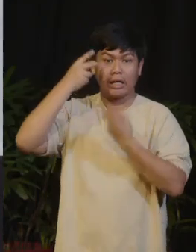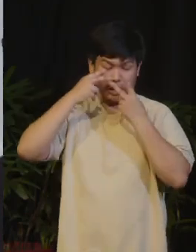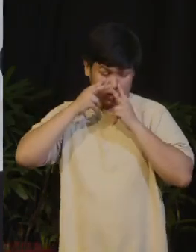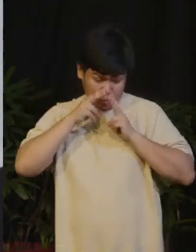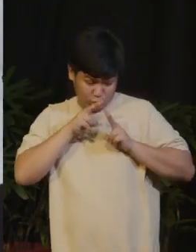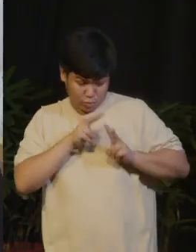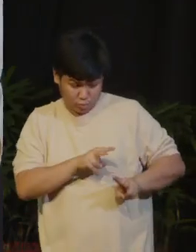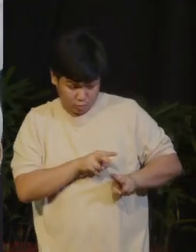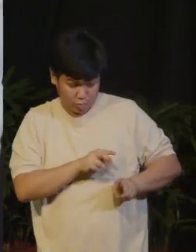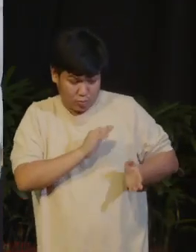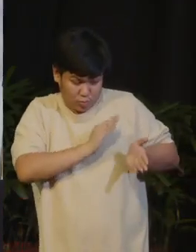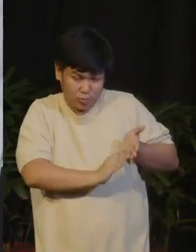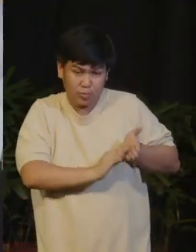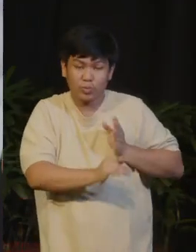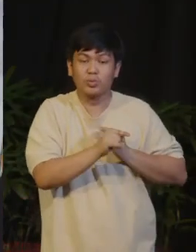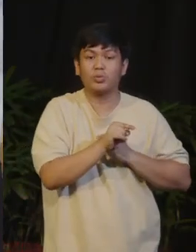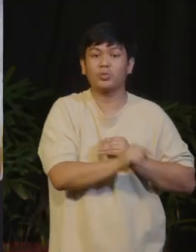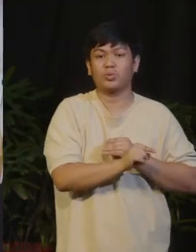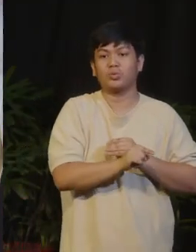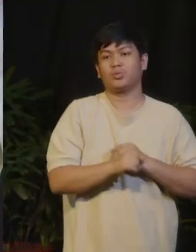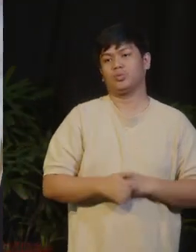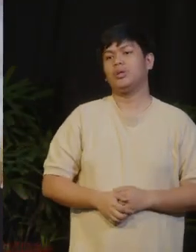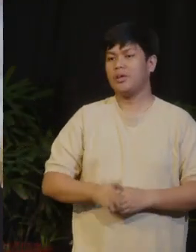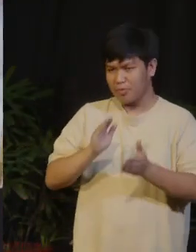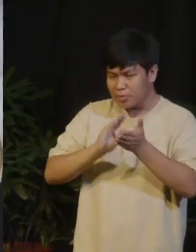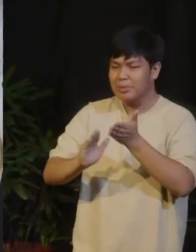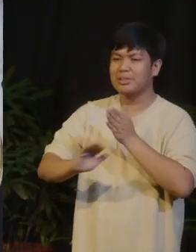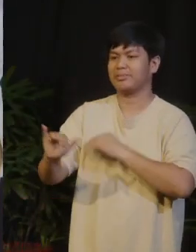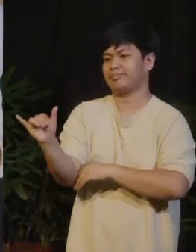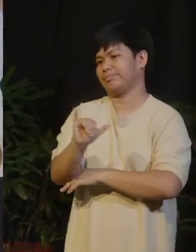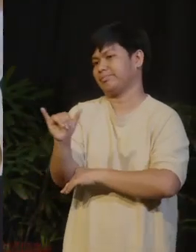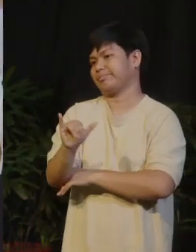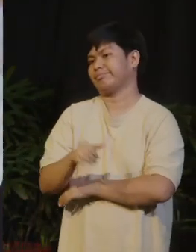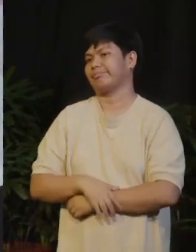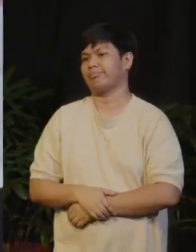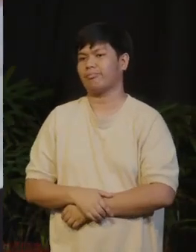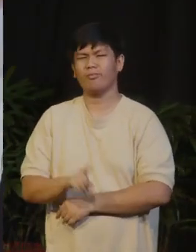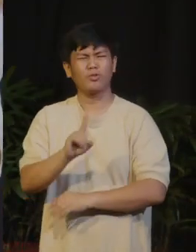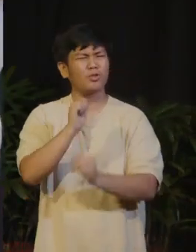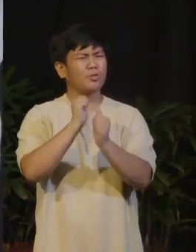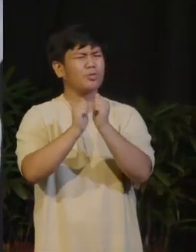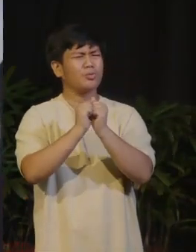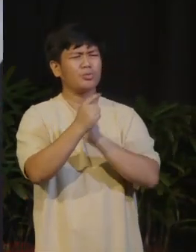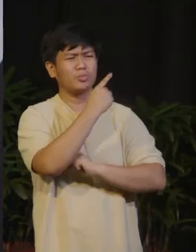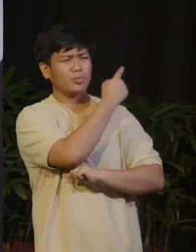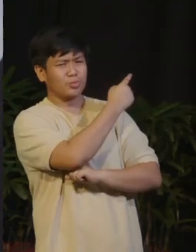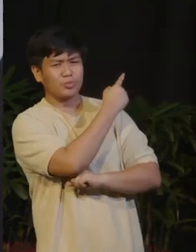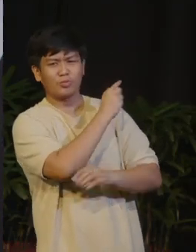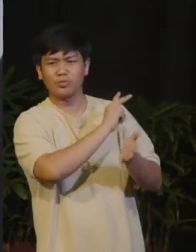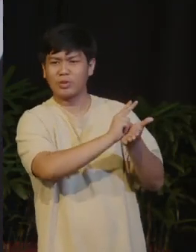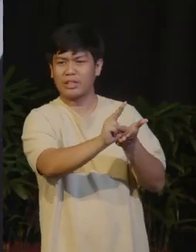heaven may forgive you your trespasses. Dalawang ibig sabihin nito, mga kapatid.